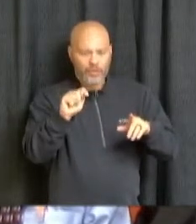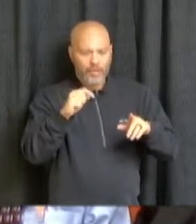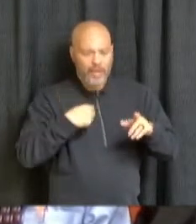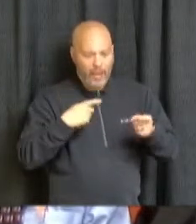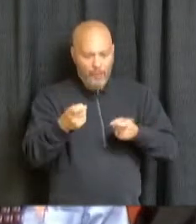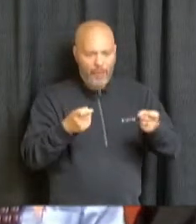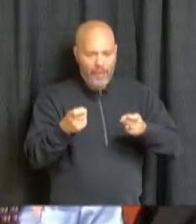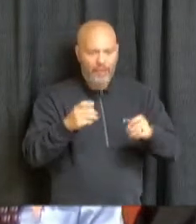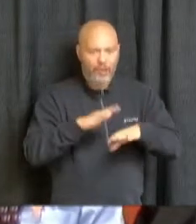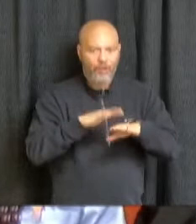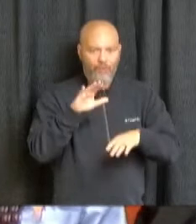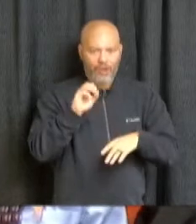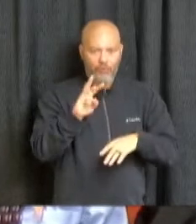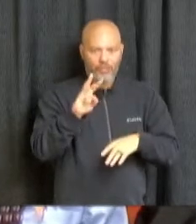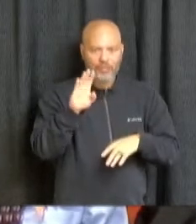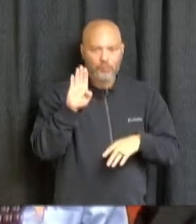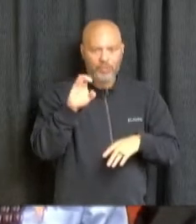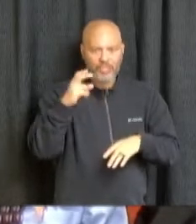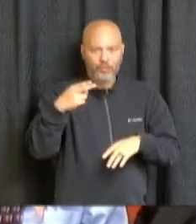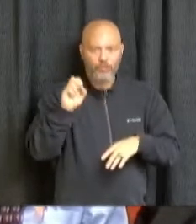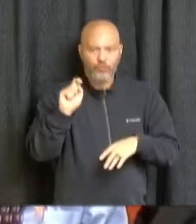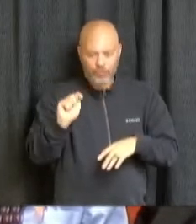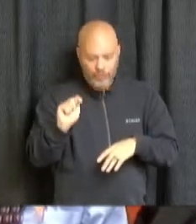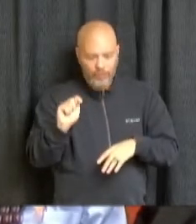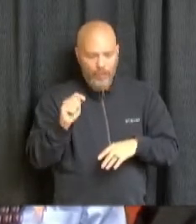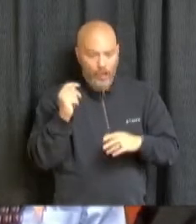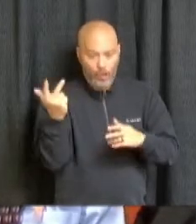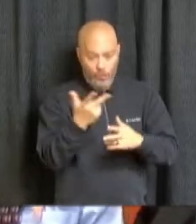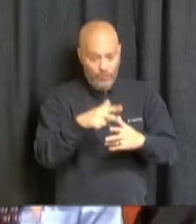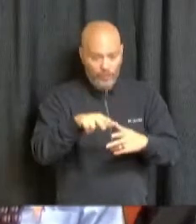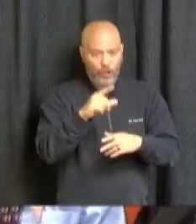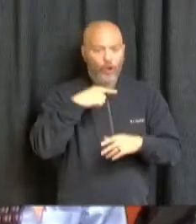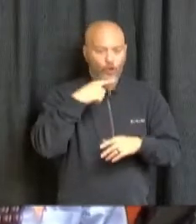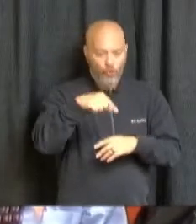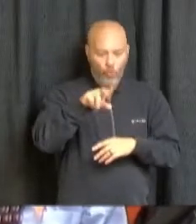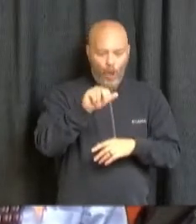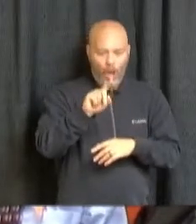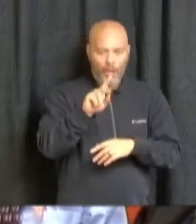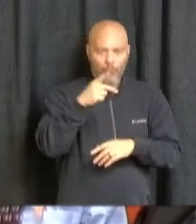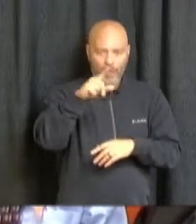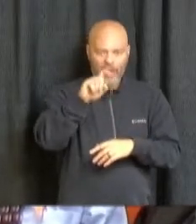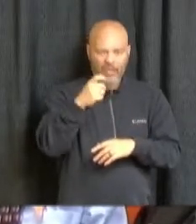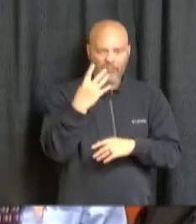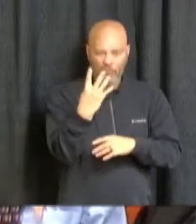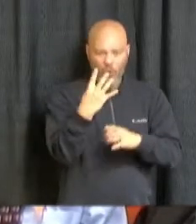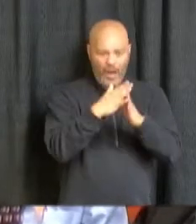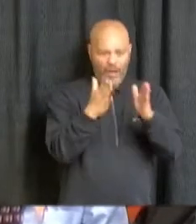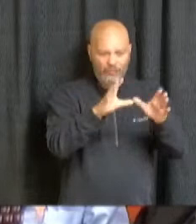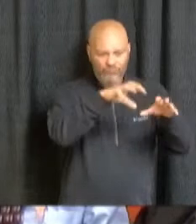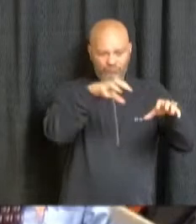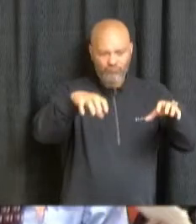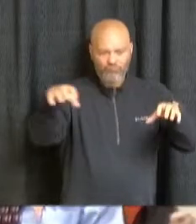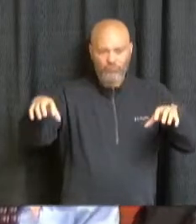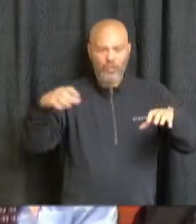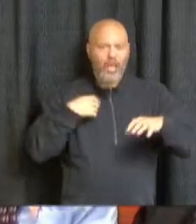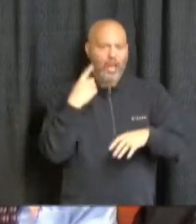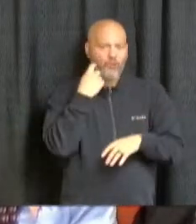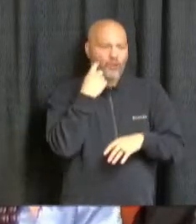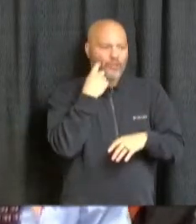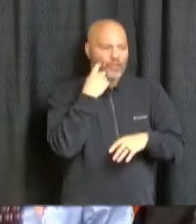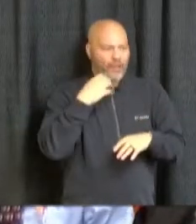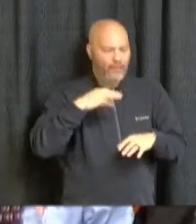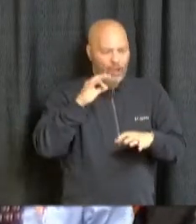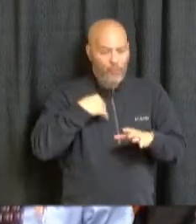the property on 506 B Street. All three are quadplexes. And I recently found out that